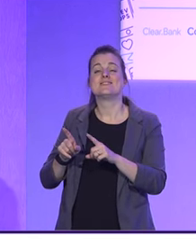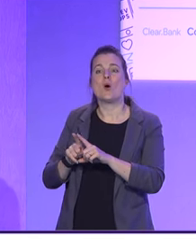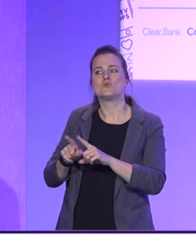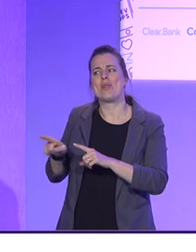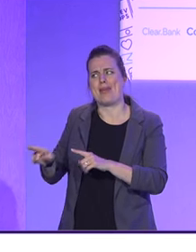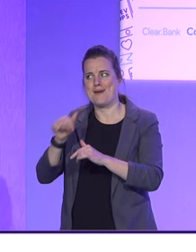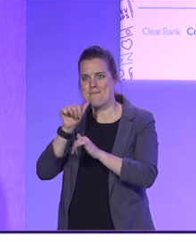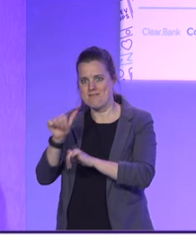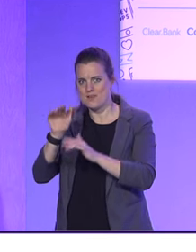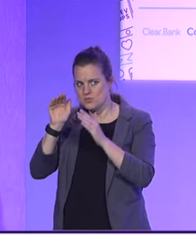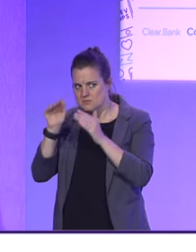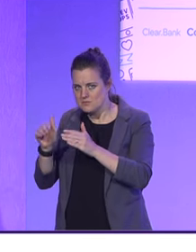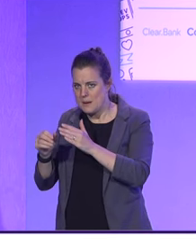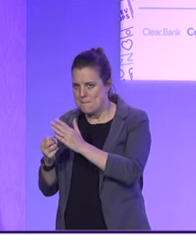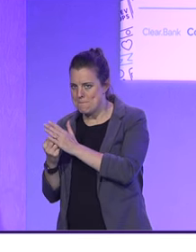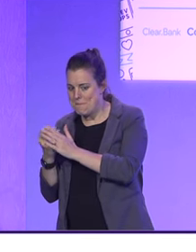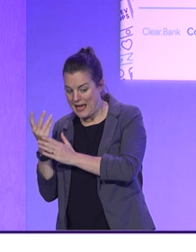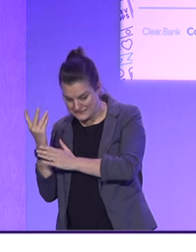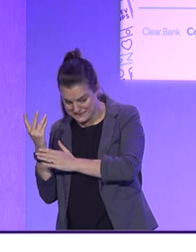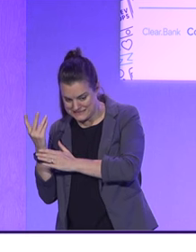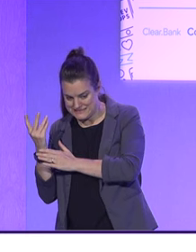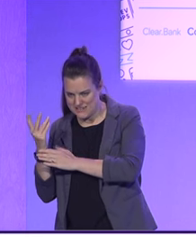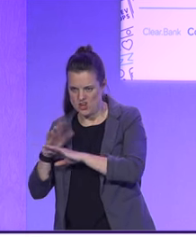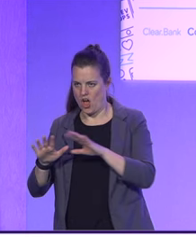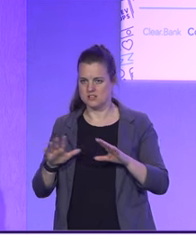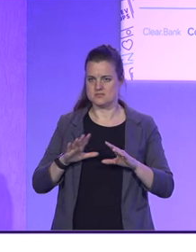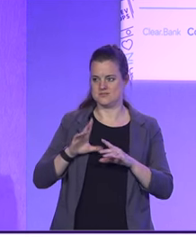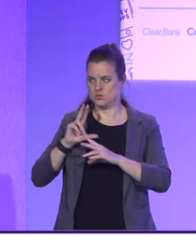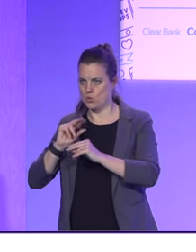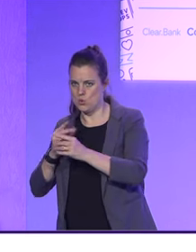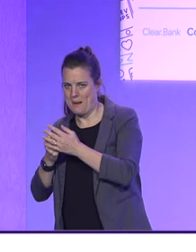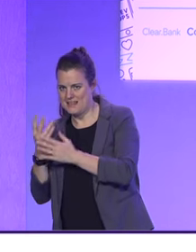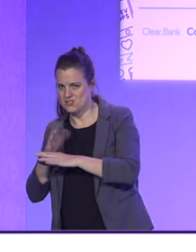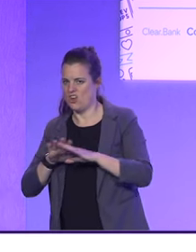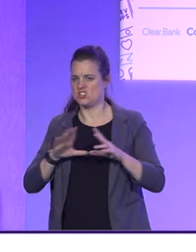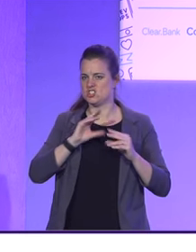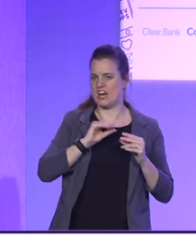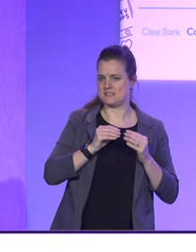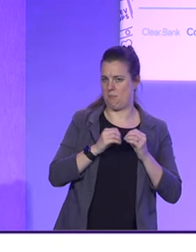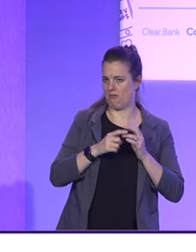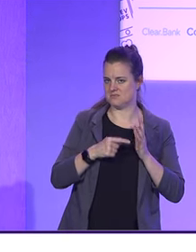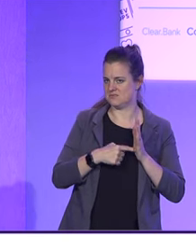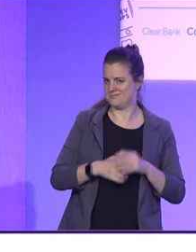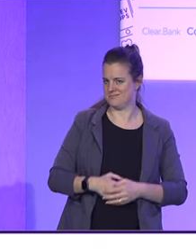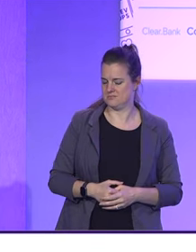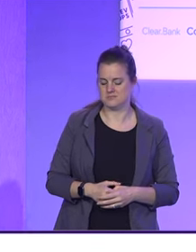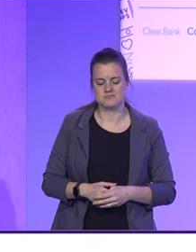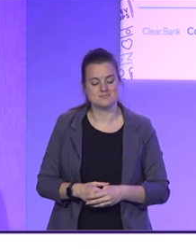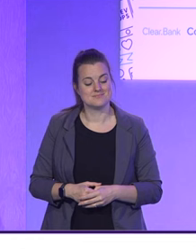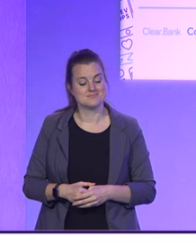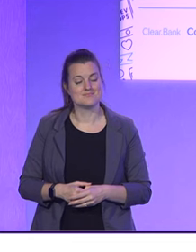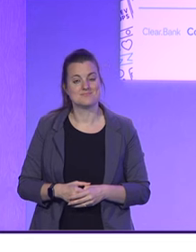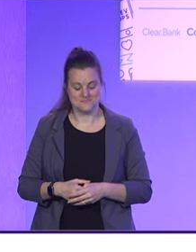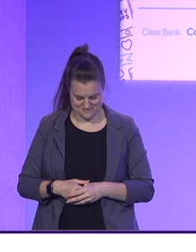plants that with ChatGPT, that's for sure, okay? So, well, I'm that, and when I go to my hometown,